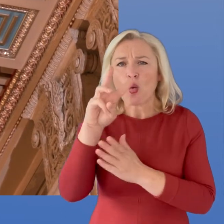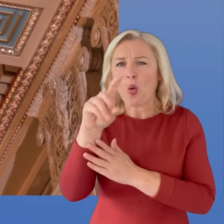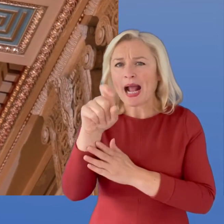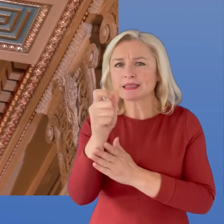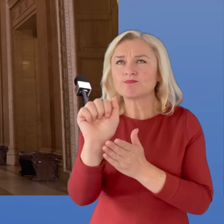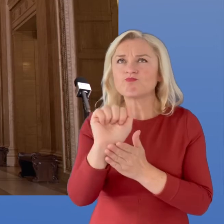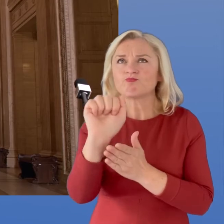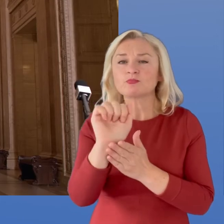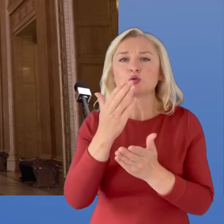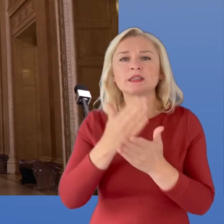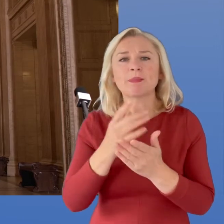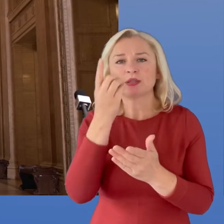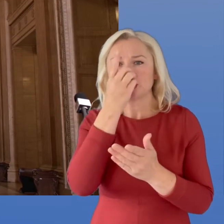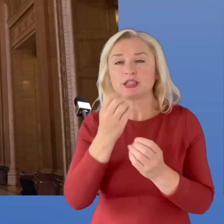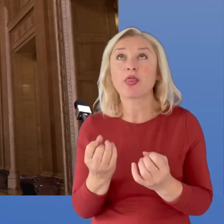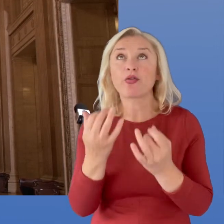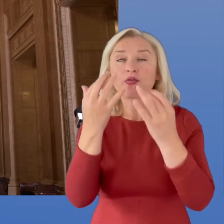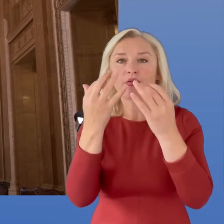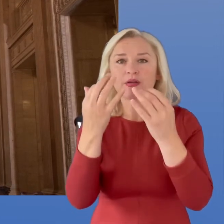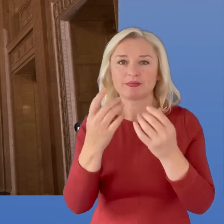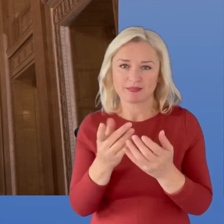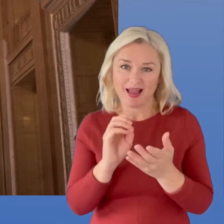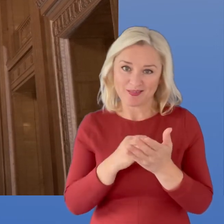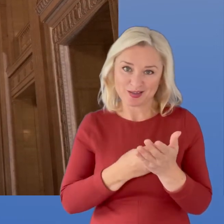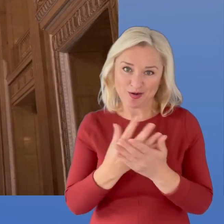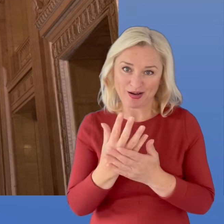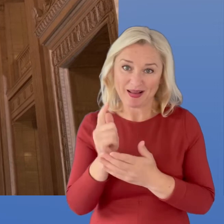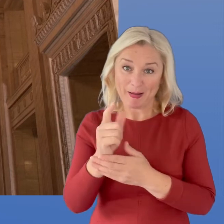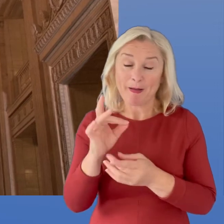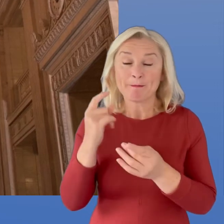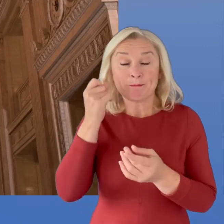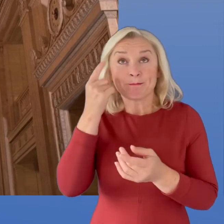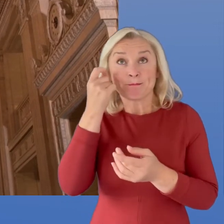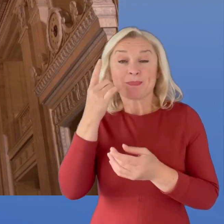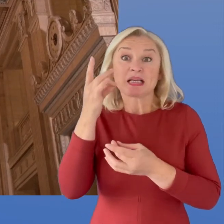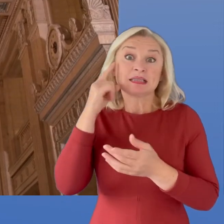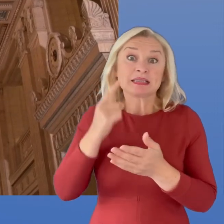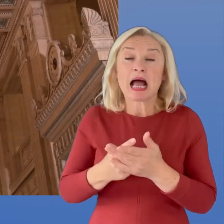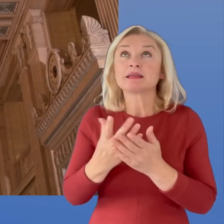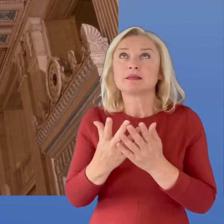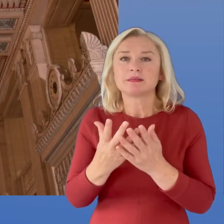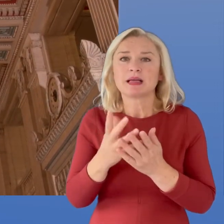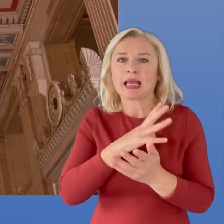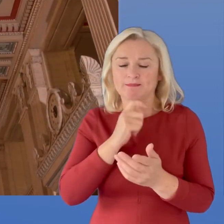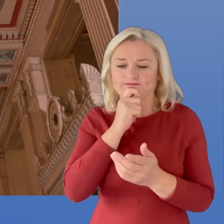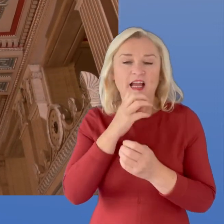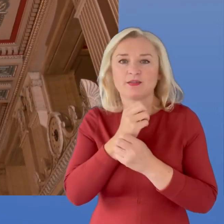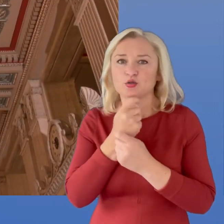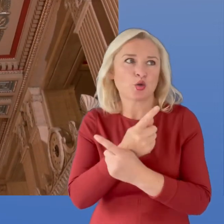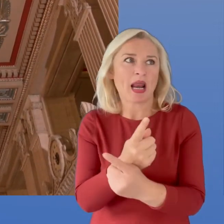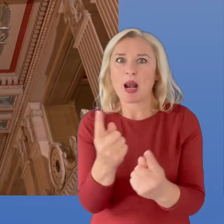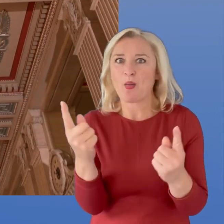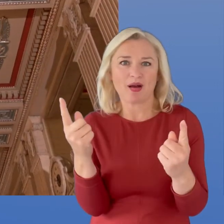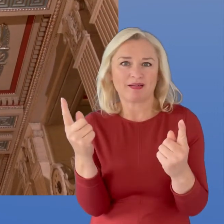process to prevent dust from adhering to it, and there's a story that its creator took this secret formula to his grave. While we can't